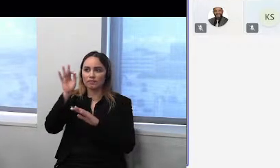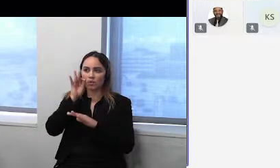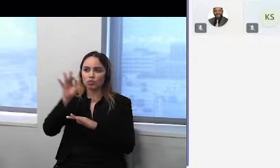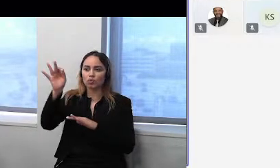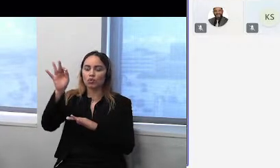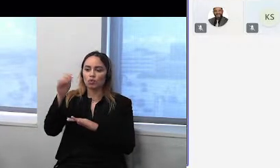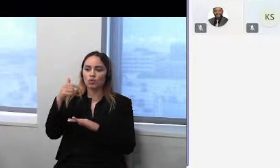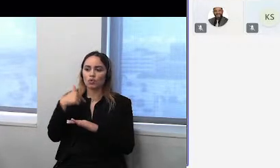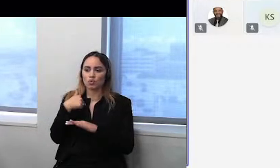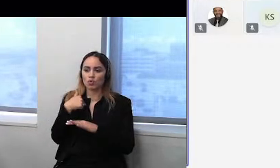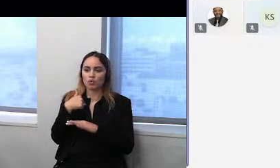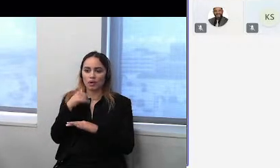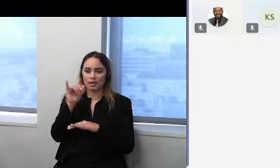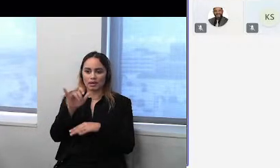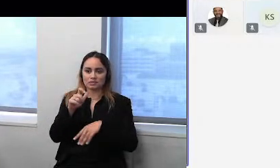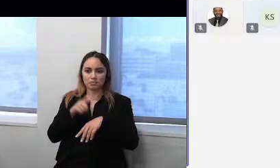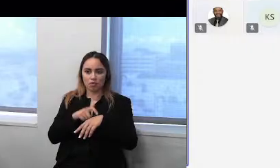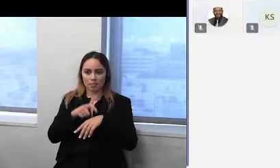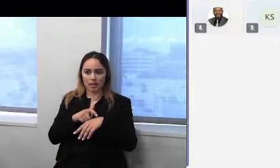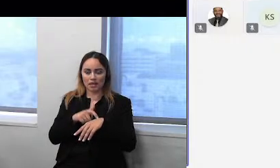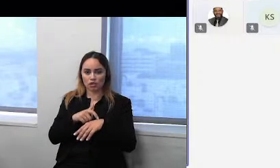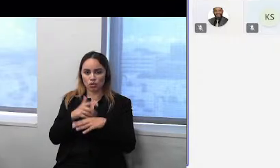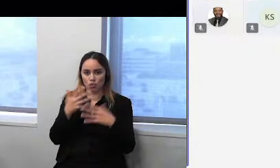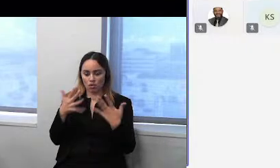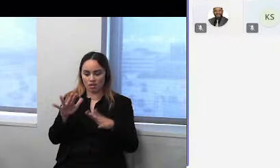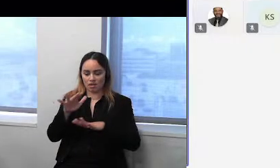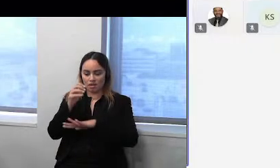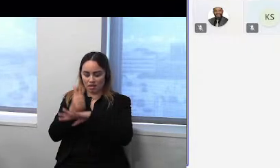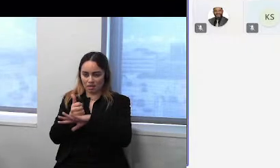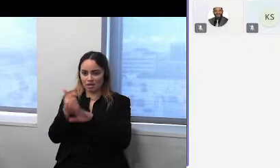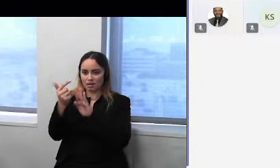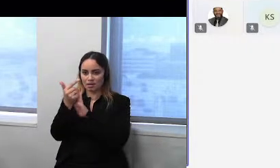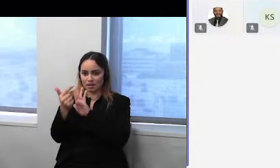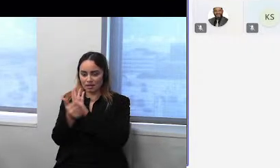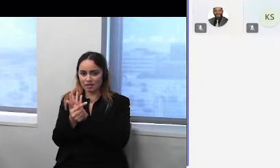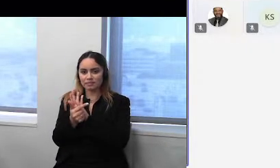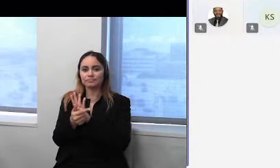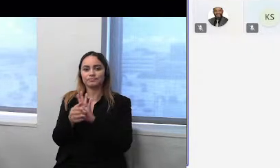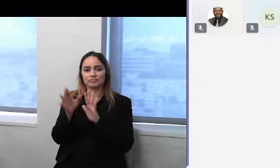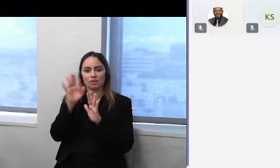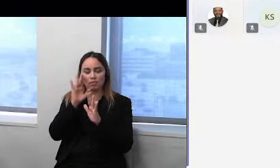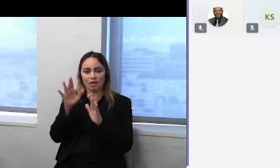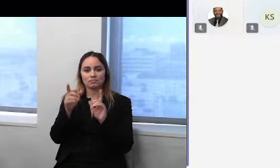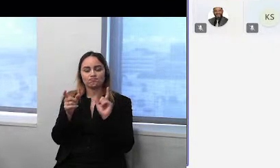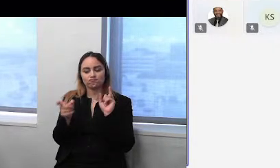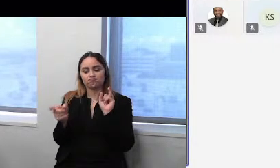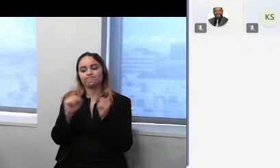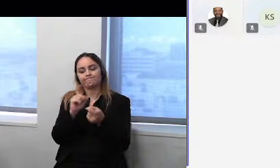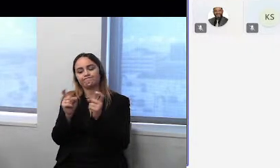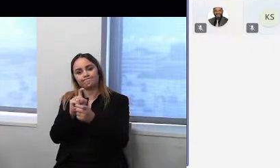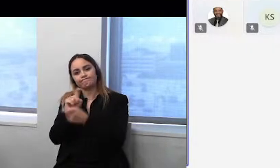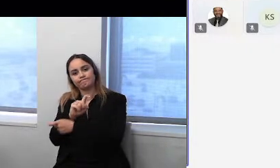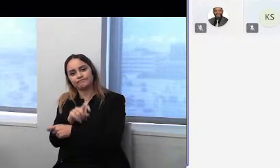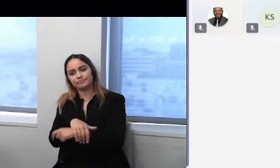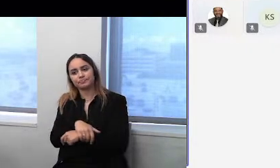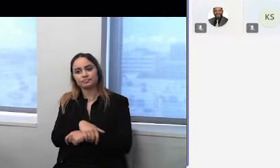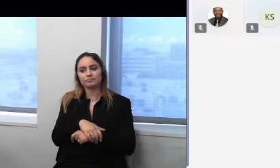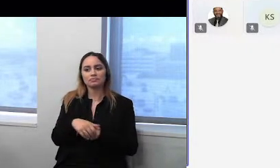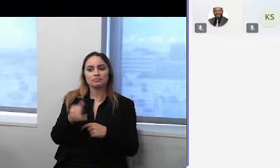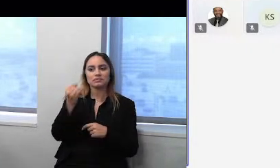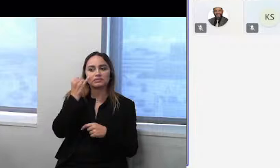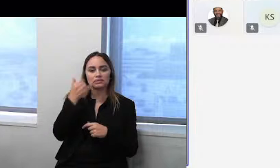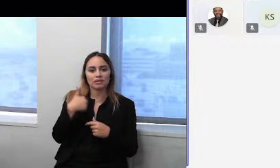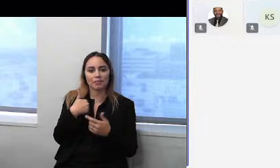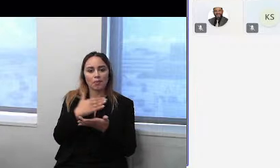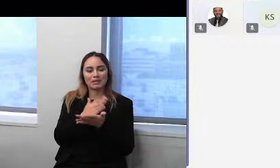what will change on a forward-looking basis. So we have a budget in 28 and 27 associated with this. And let's say,